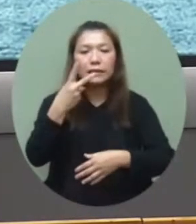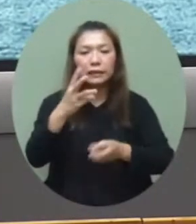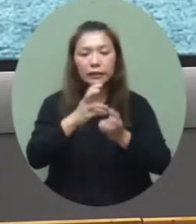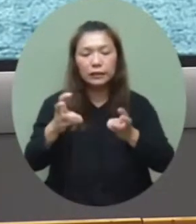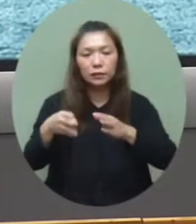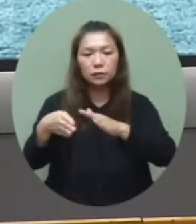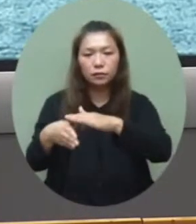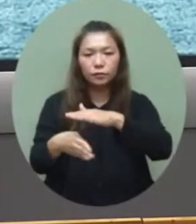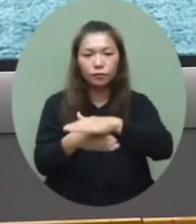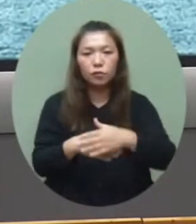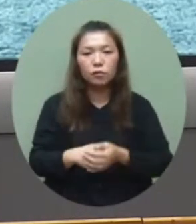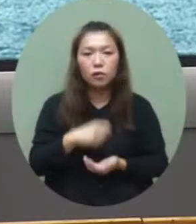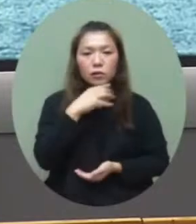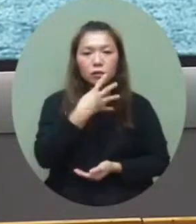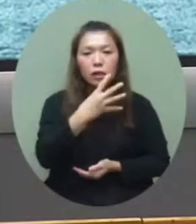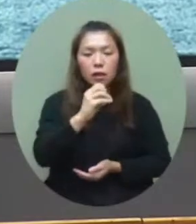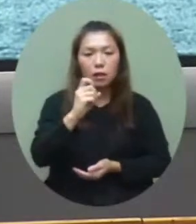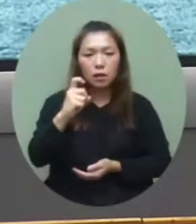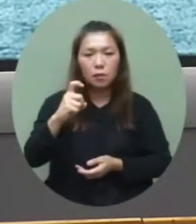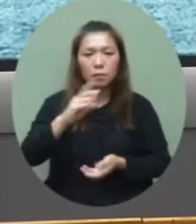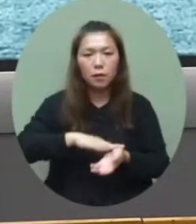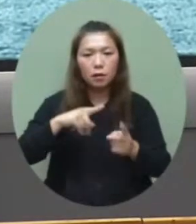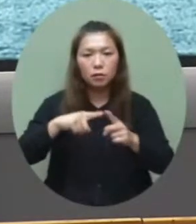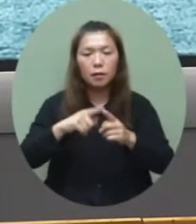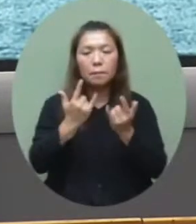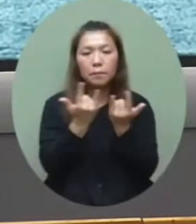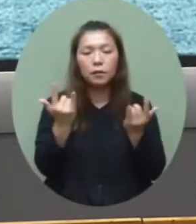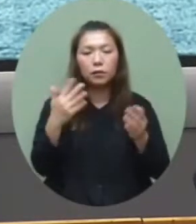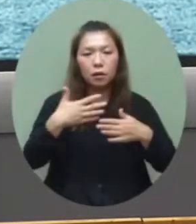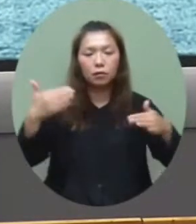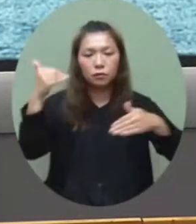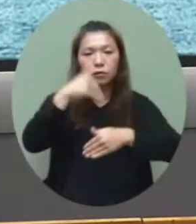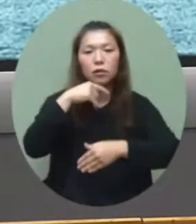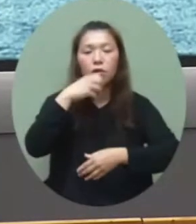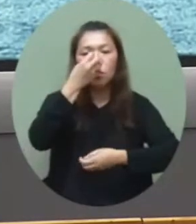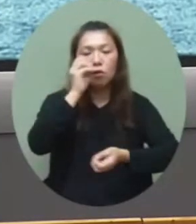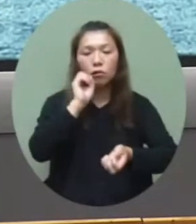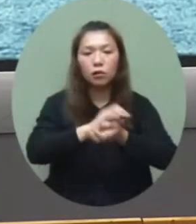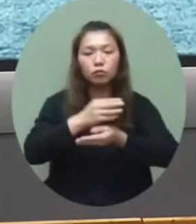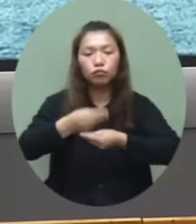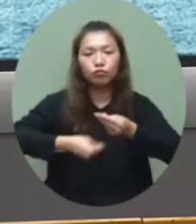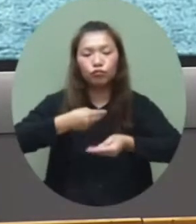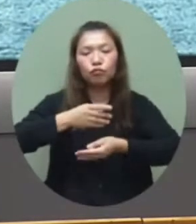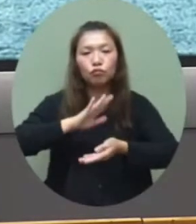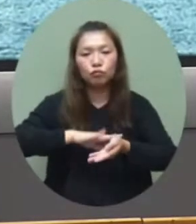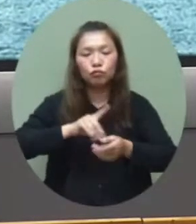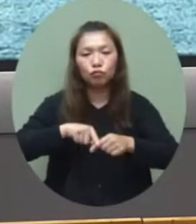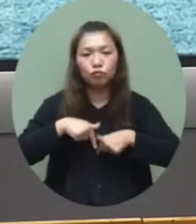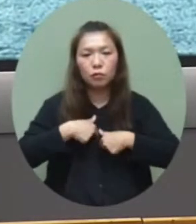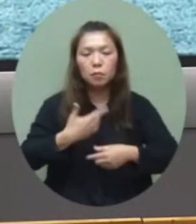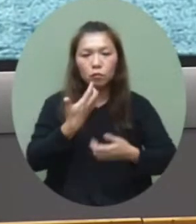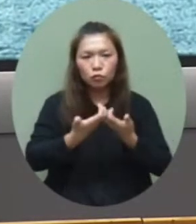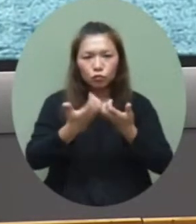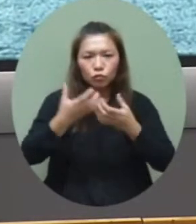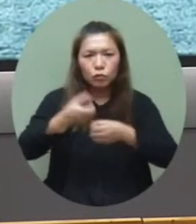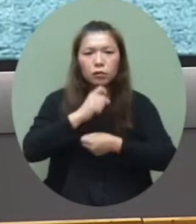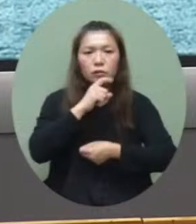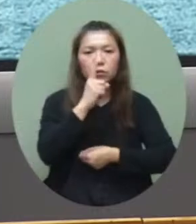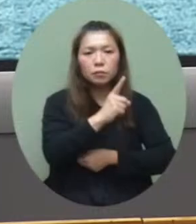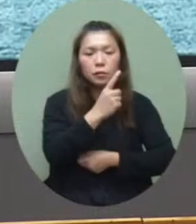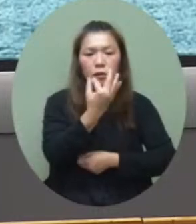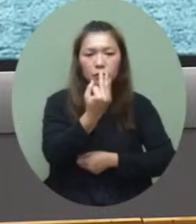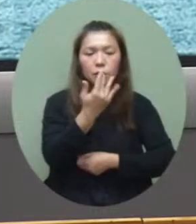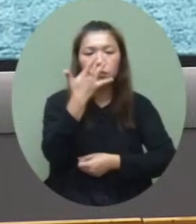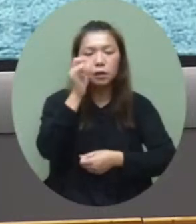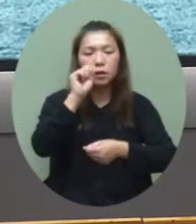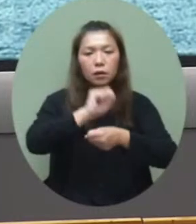379 are in isolation wards, 23 in second-tier wards, and 409 patients are now receiving care at the North Lantau Hospital Hong Kong